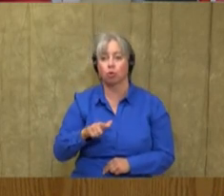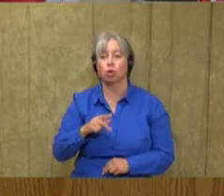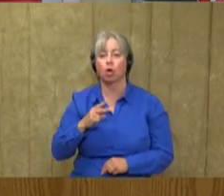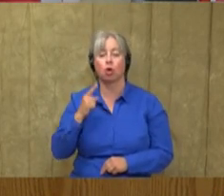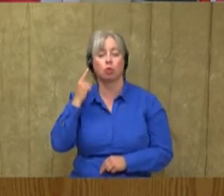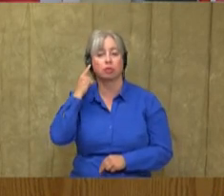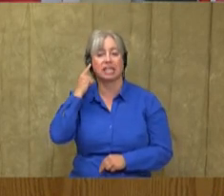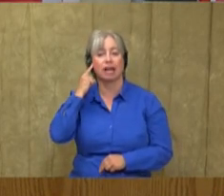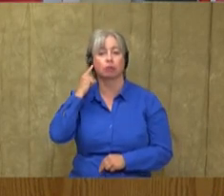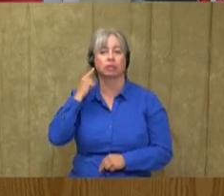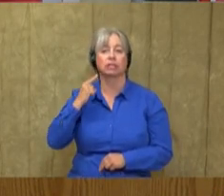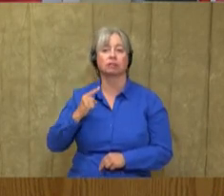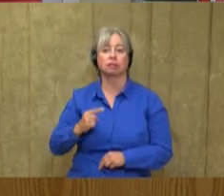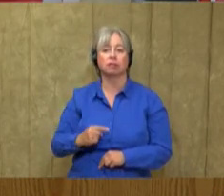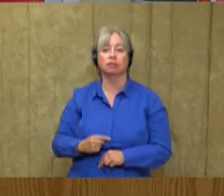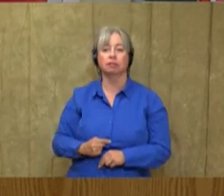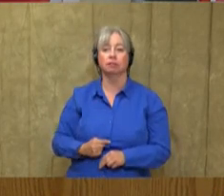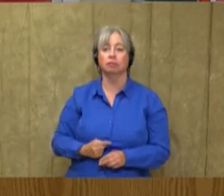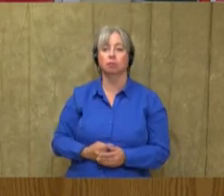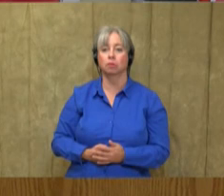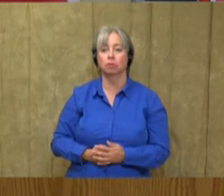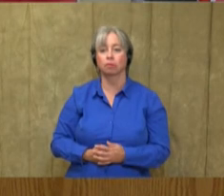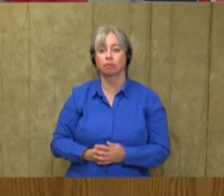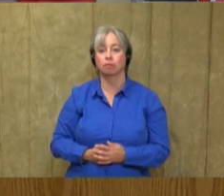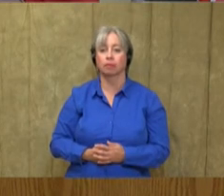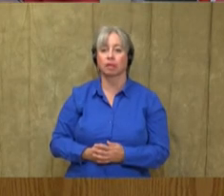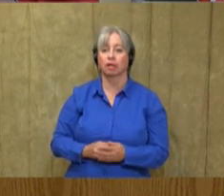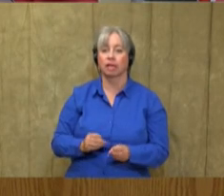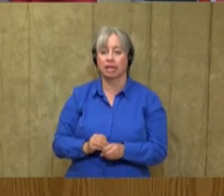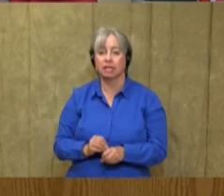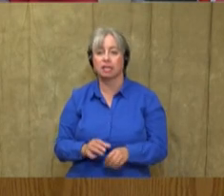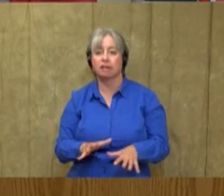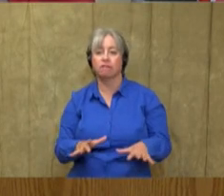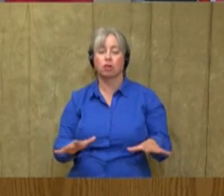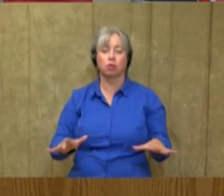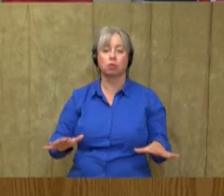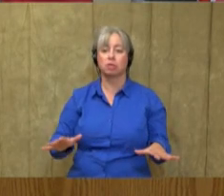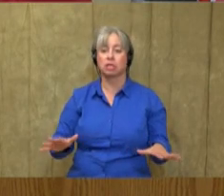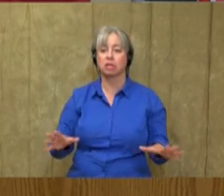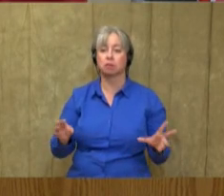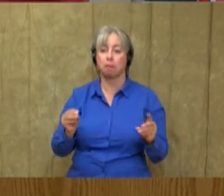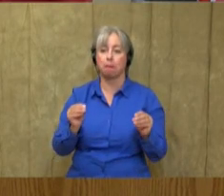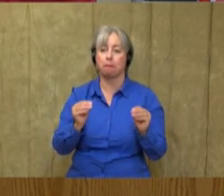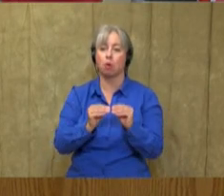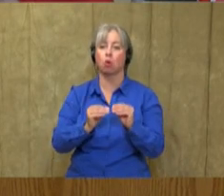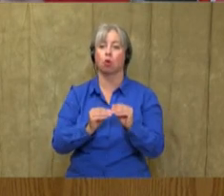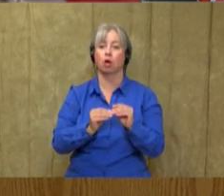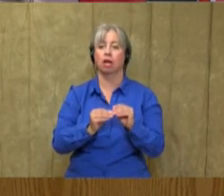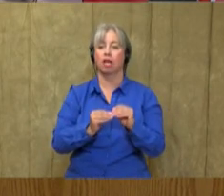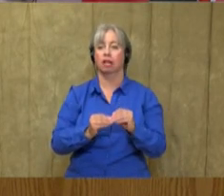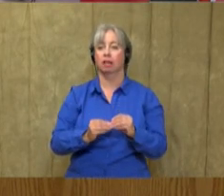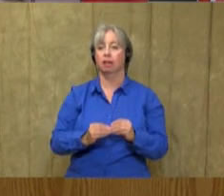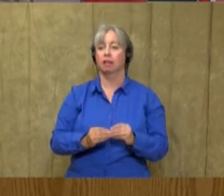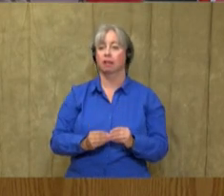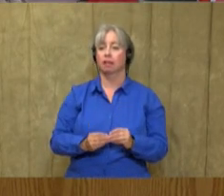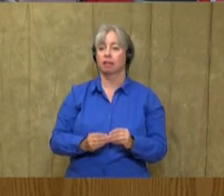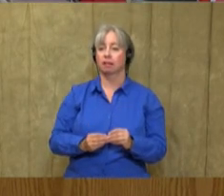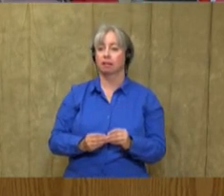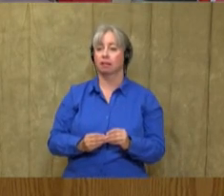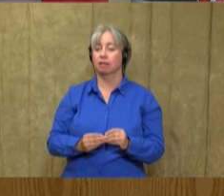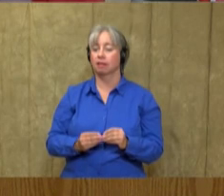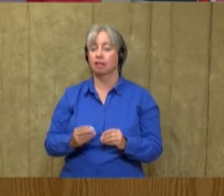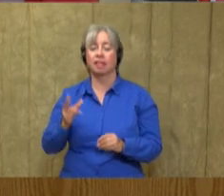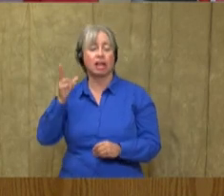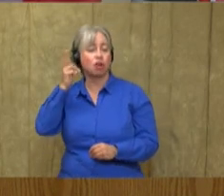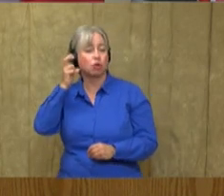And lower pitches or lower frequencies will diffuse more. And so elephants use that to their advantage. And funny enough, they don't sense